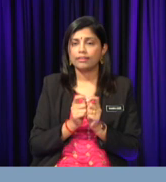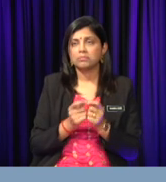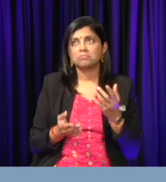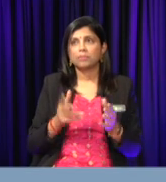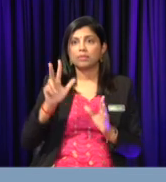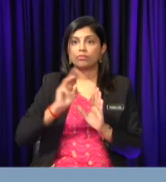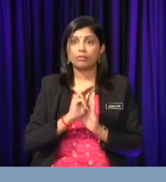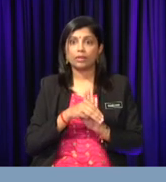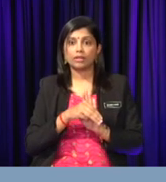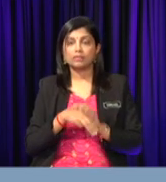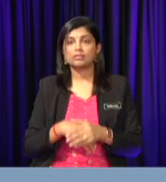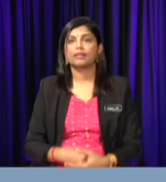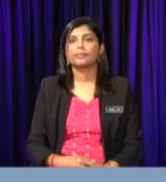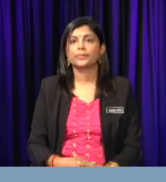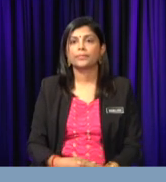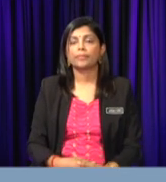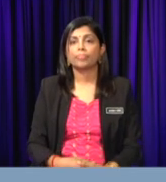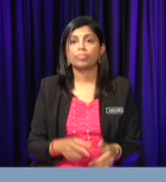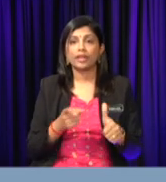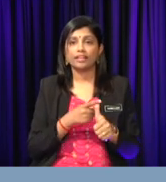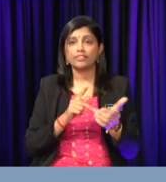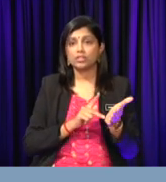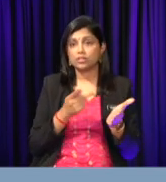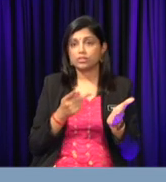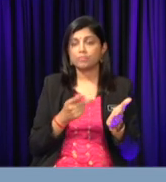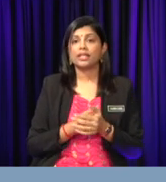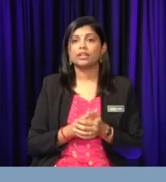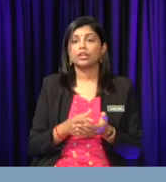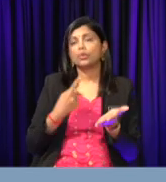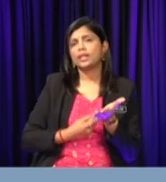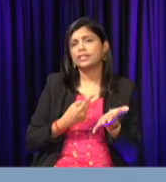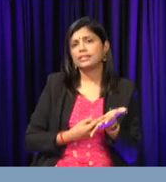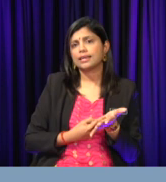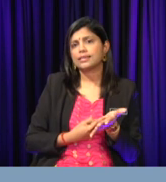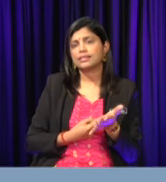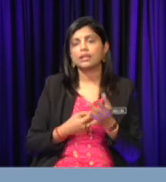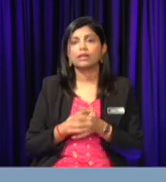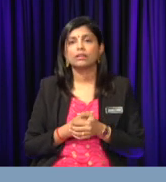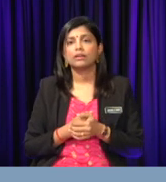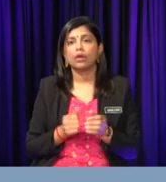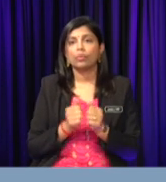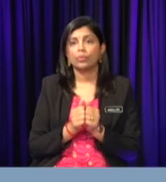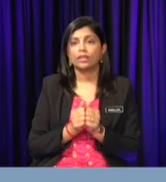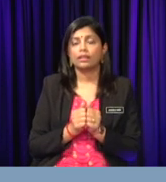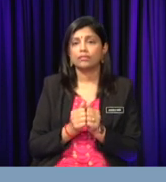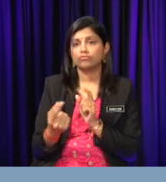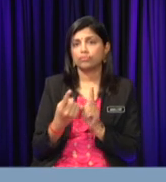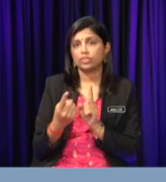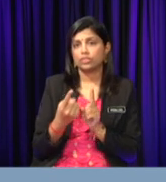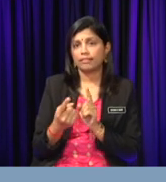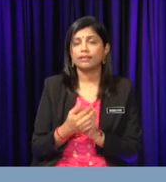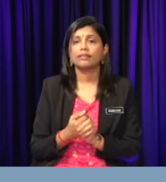will have two parts. In the first part, you will discuss something with each other for